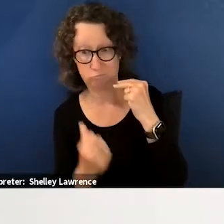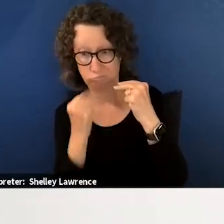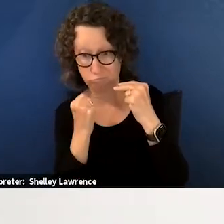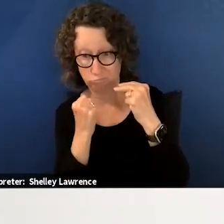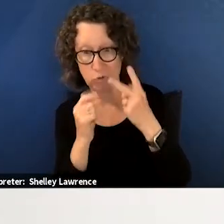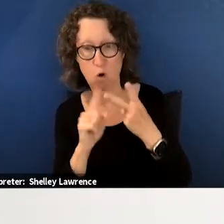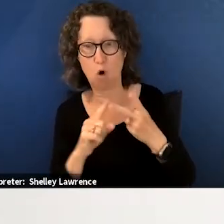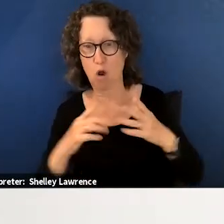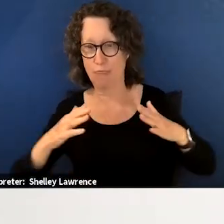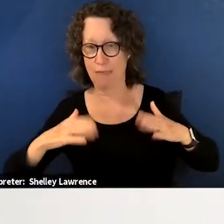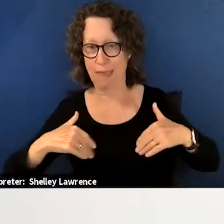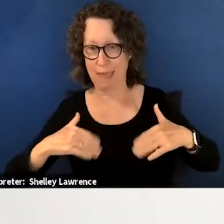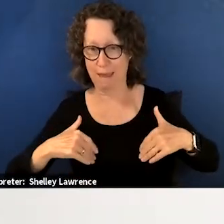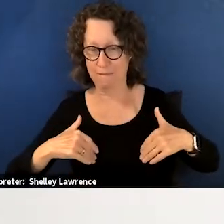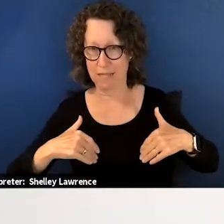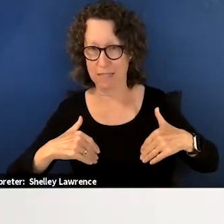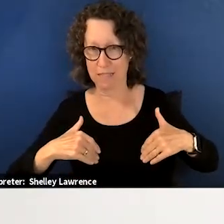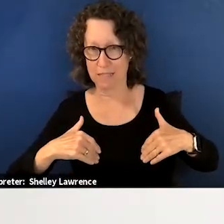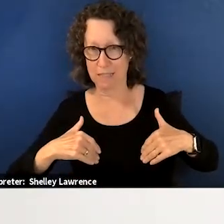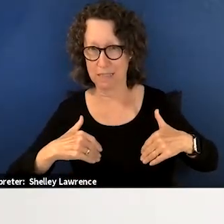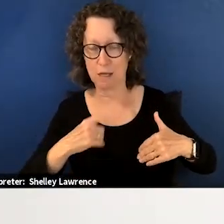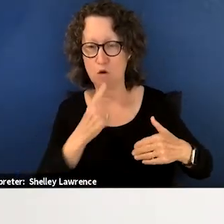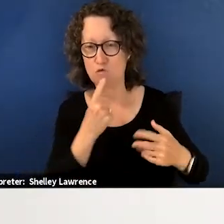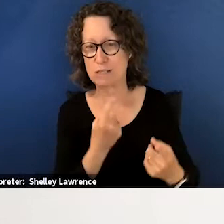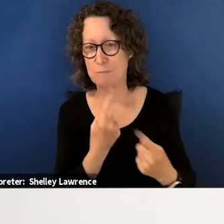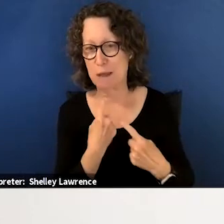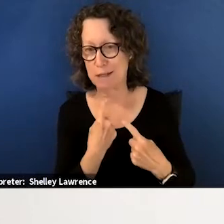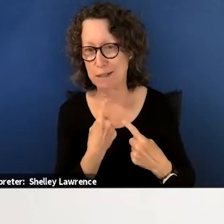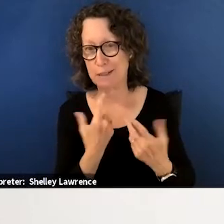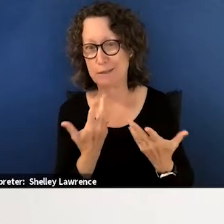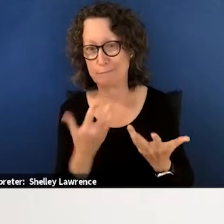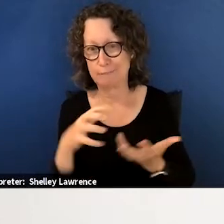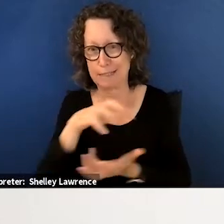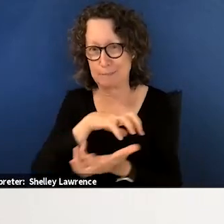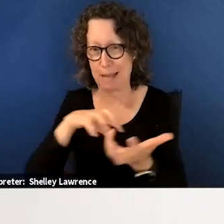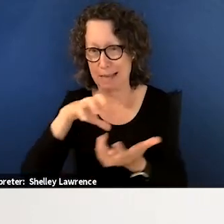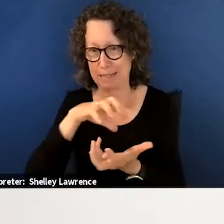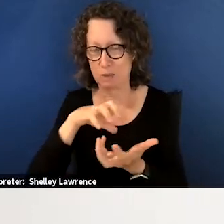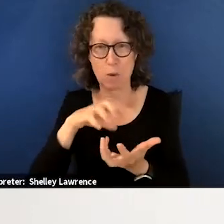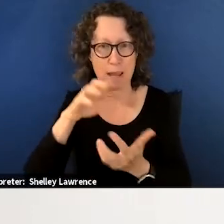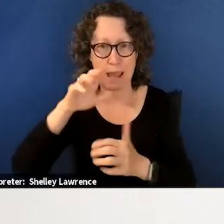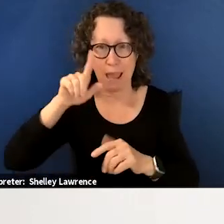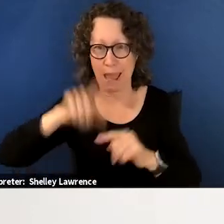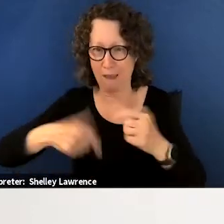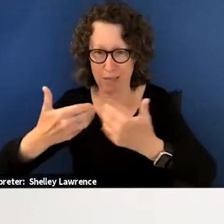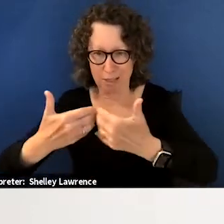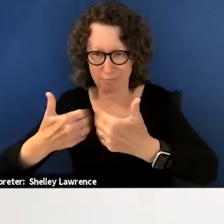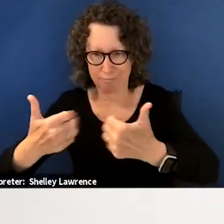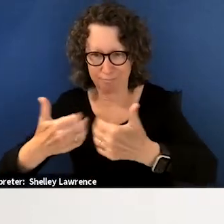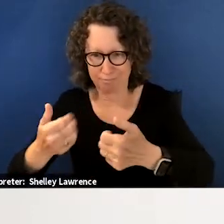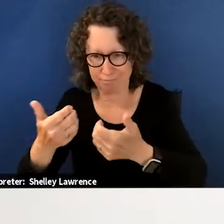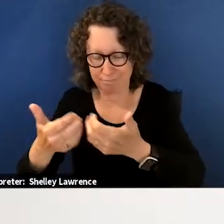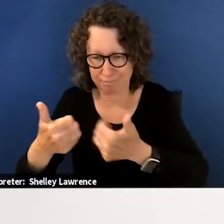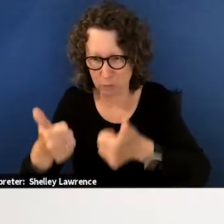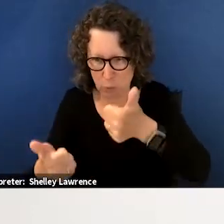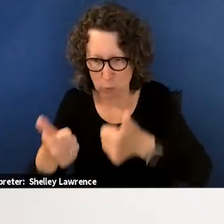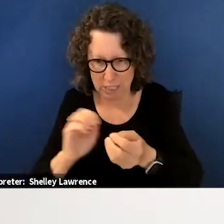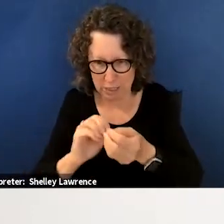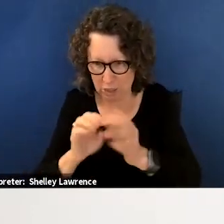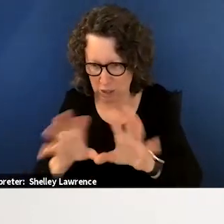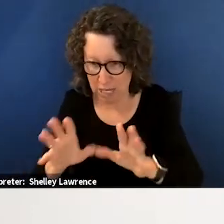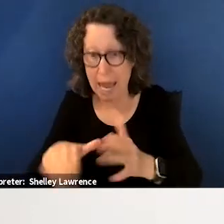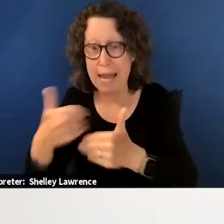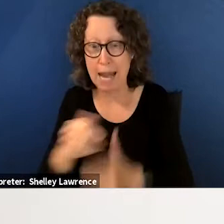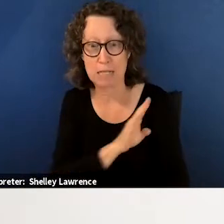they have not yet responded. So we have not been able to pull those out yet, though at the next